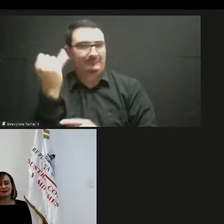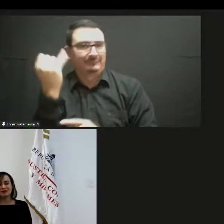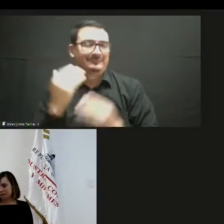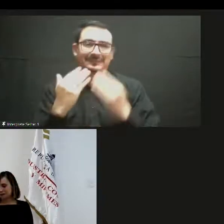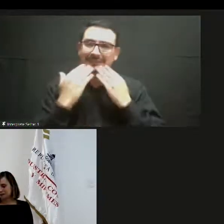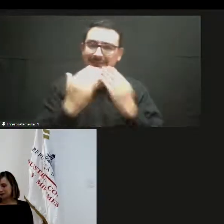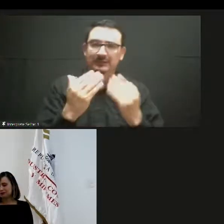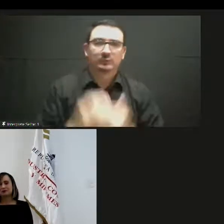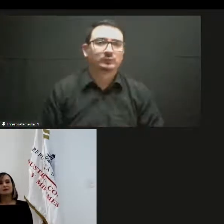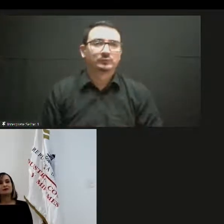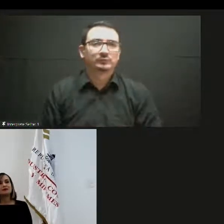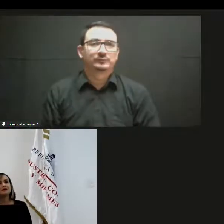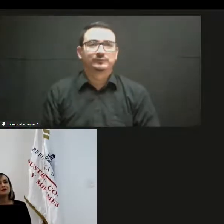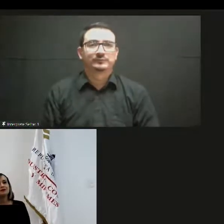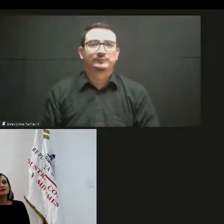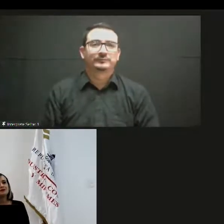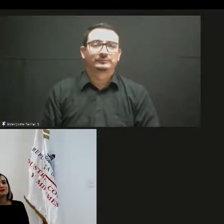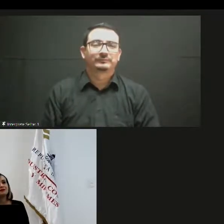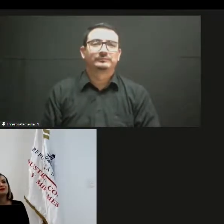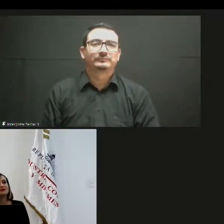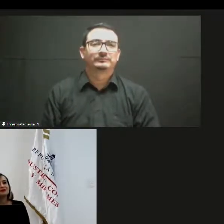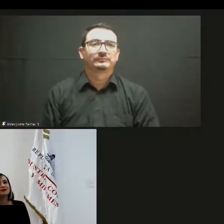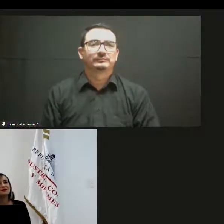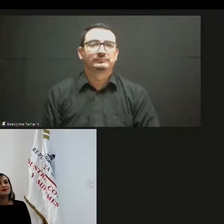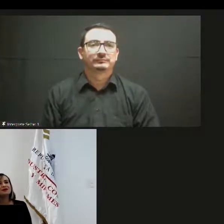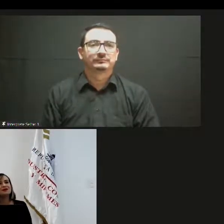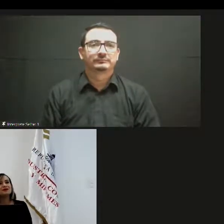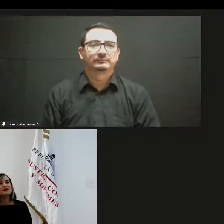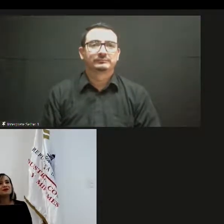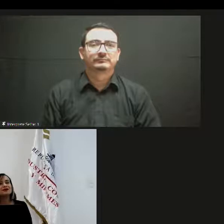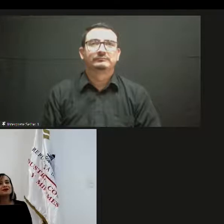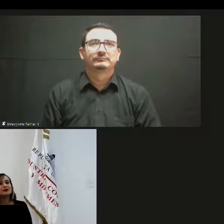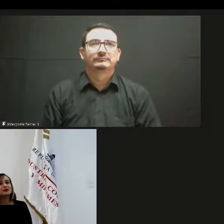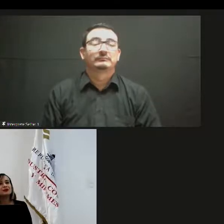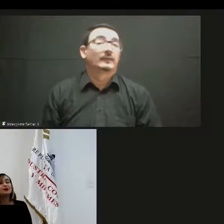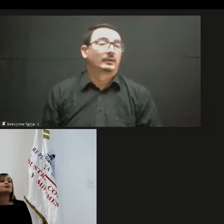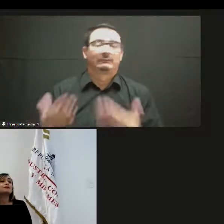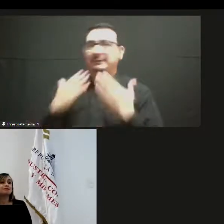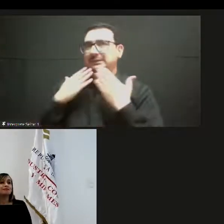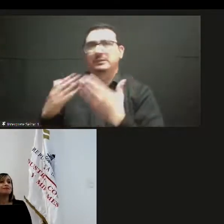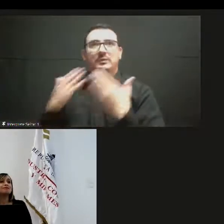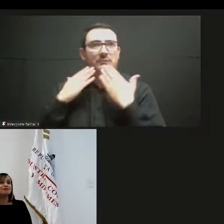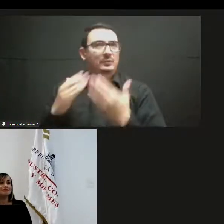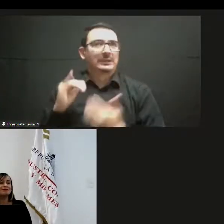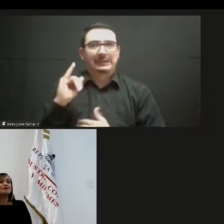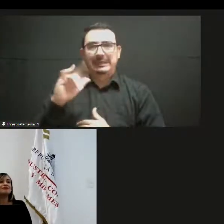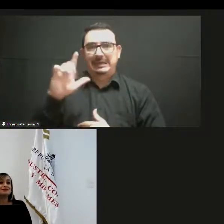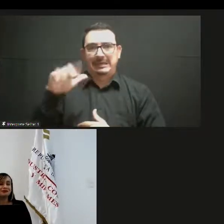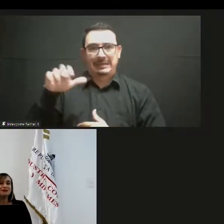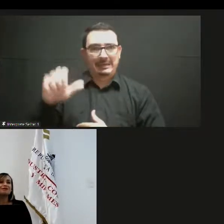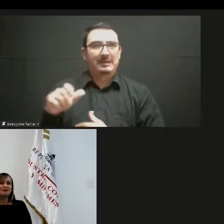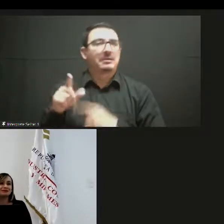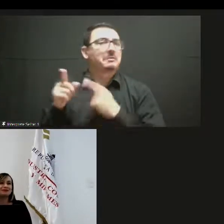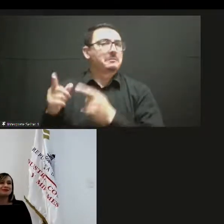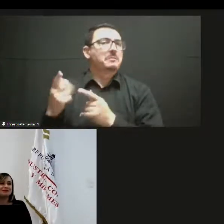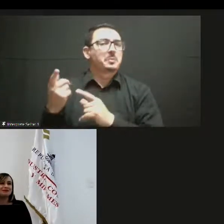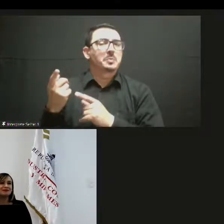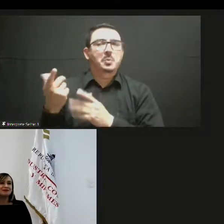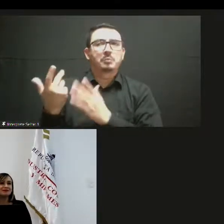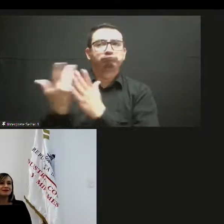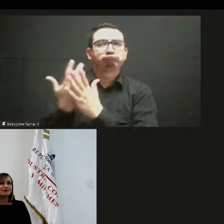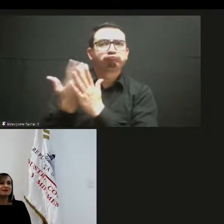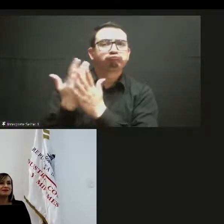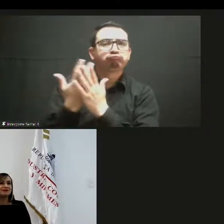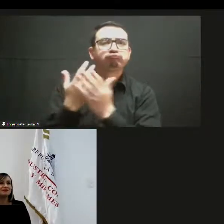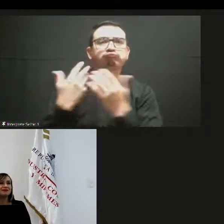Gracias, Elena. It's very interesting to hear all the variety of creative industries that are being developed in your country. Now, I wanted to turn